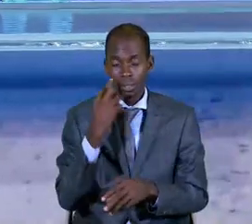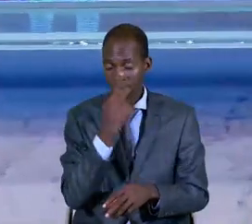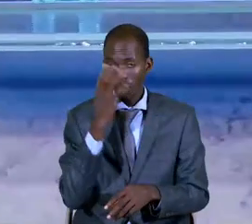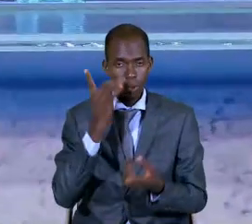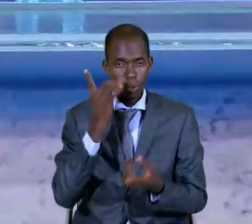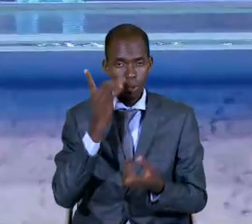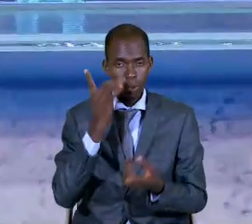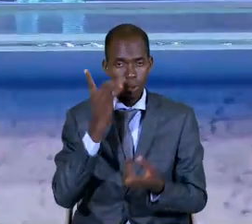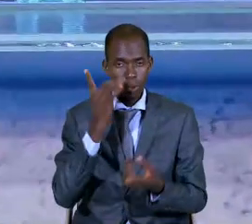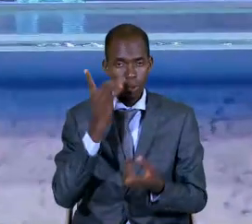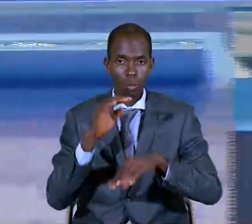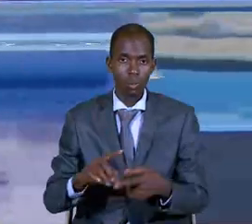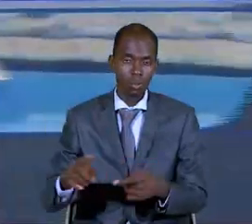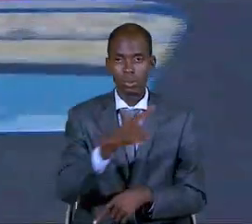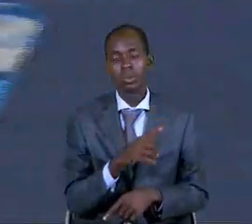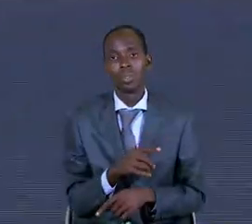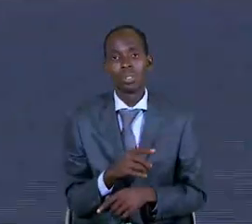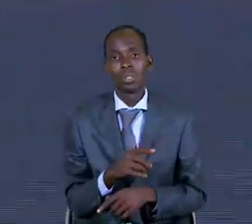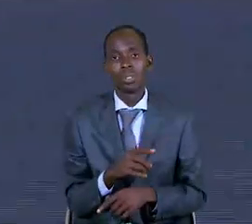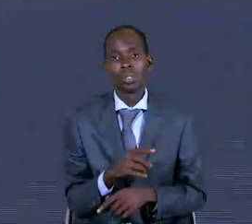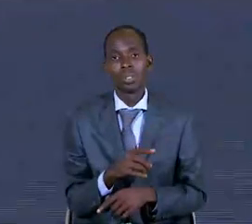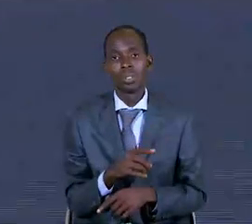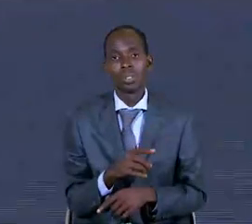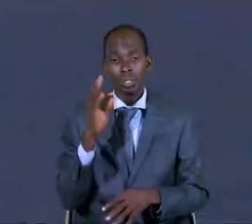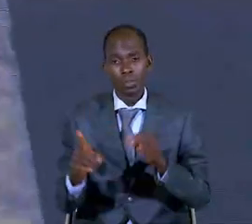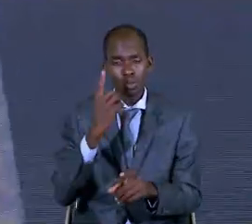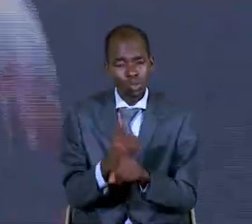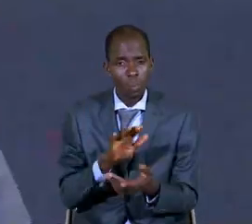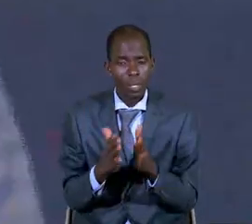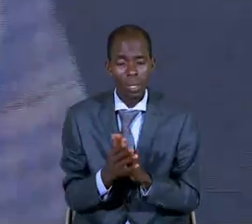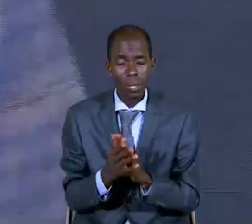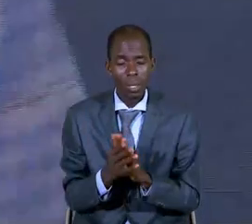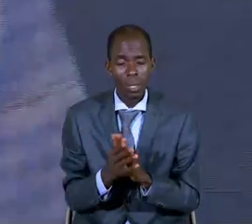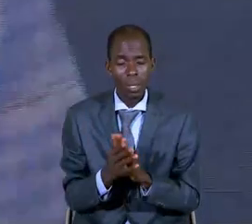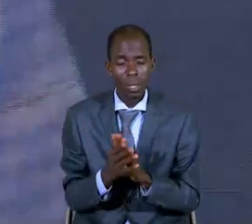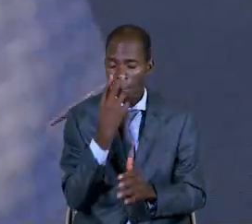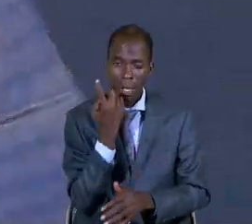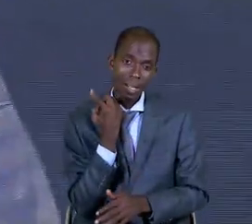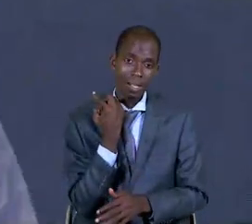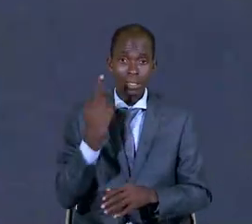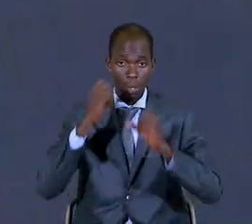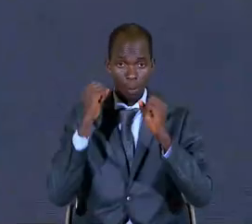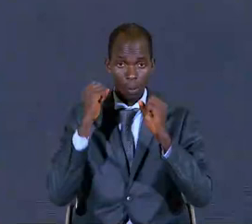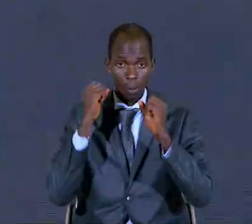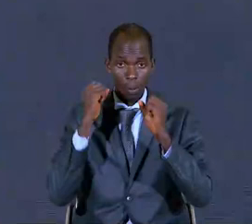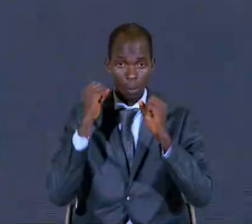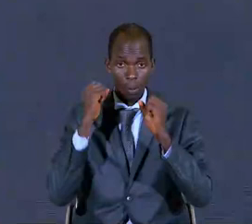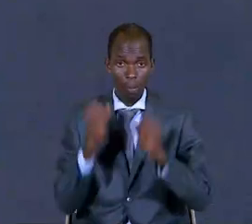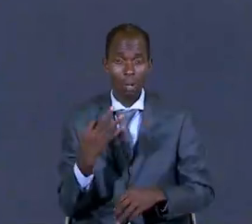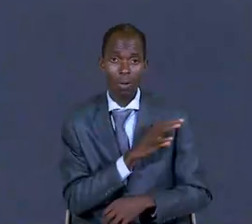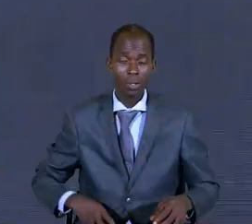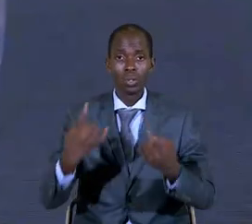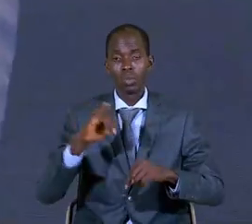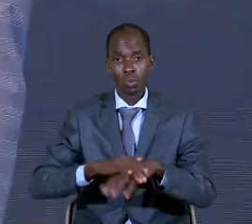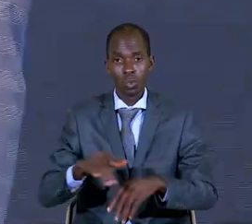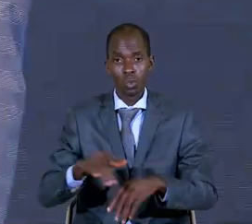you. If you just became blind recently, the power of Christ coming